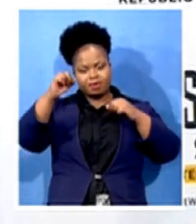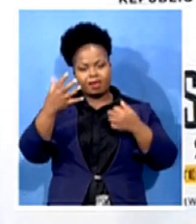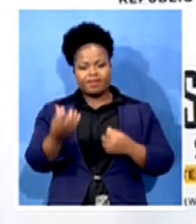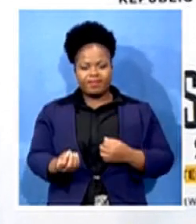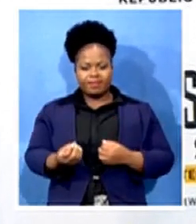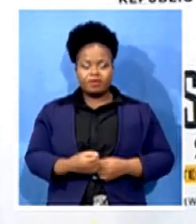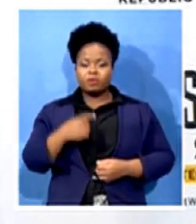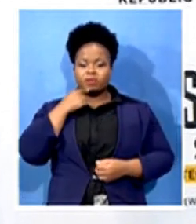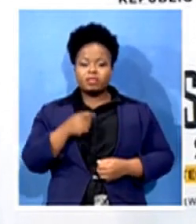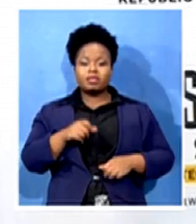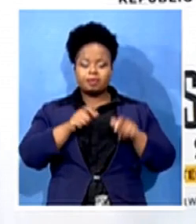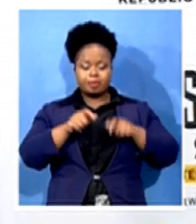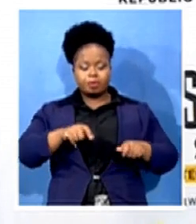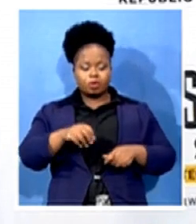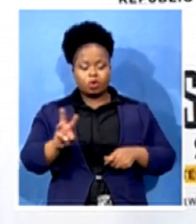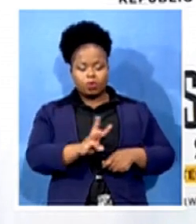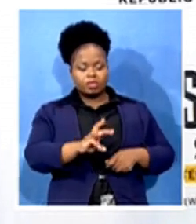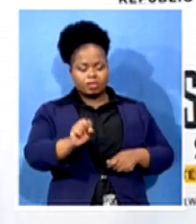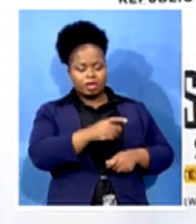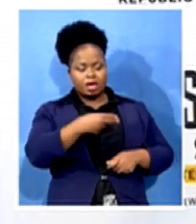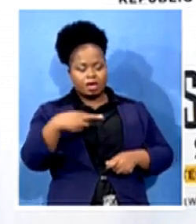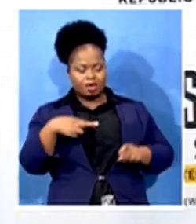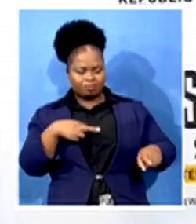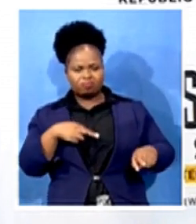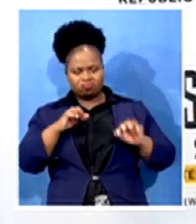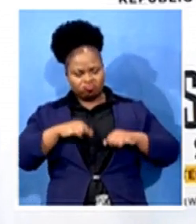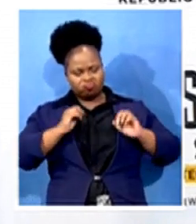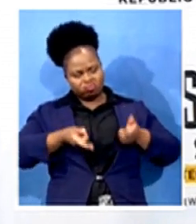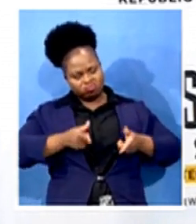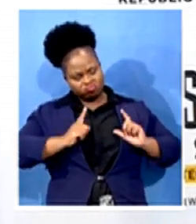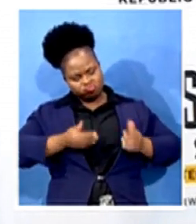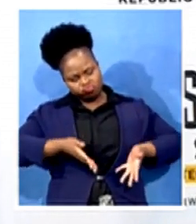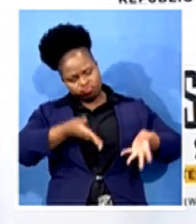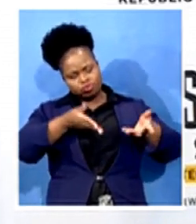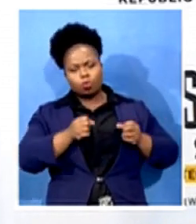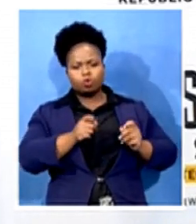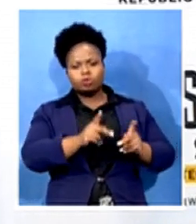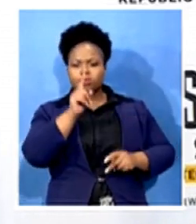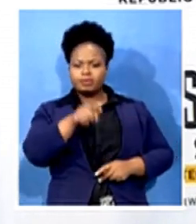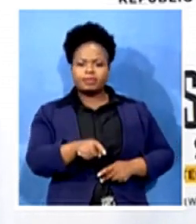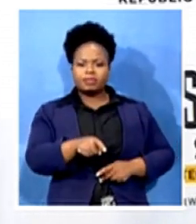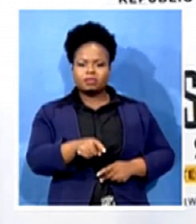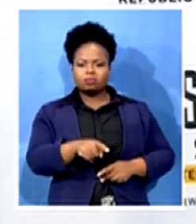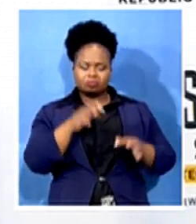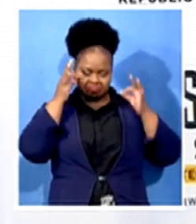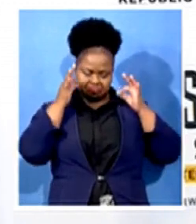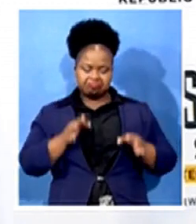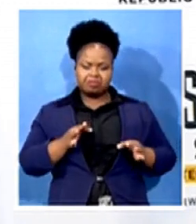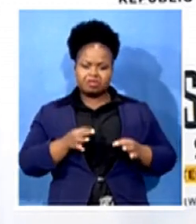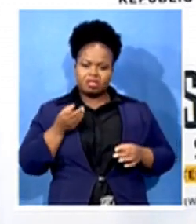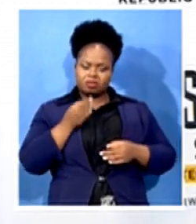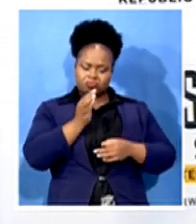be allowed an opportunity to determine their own freedom and course of